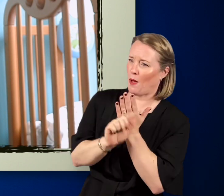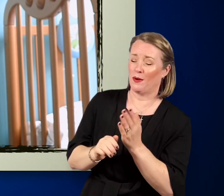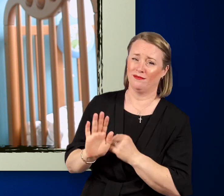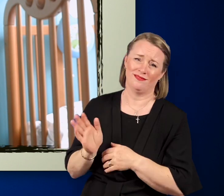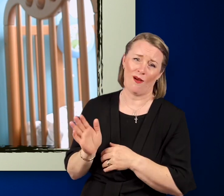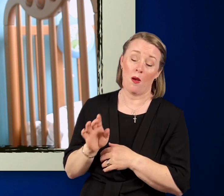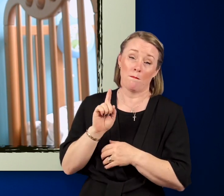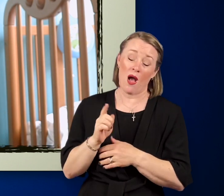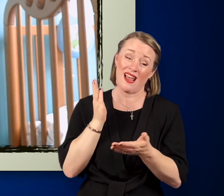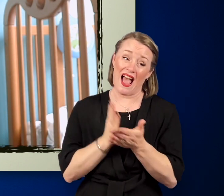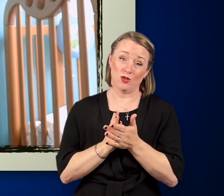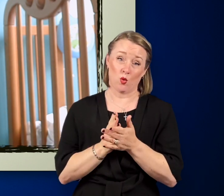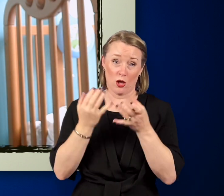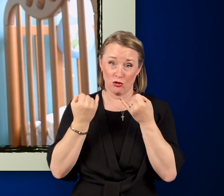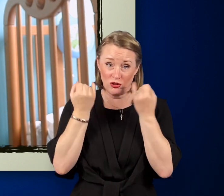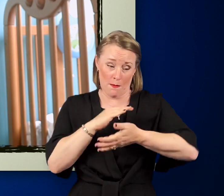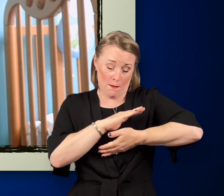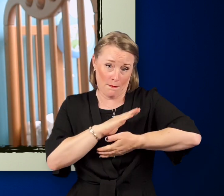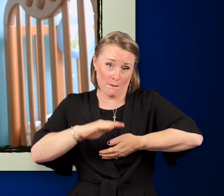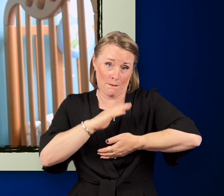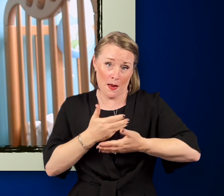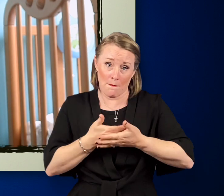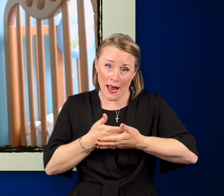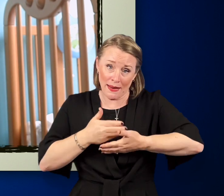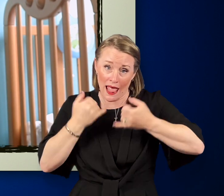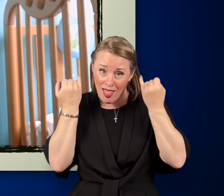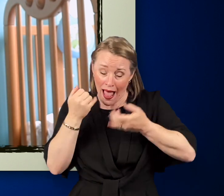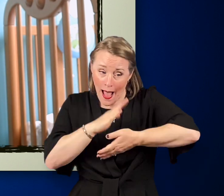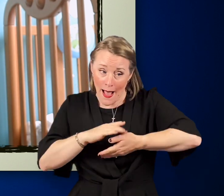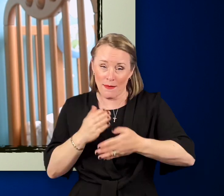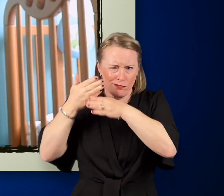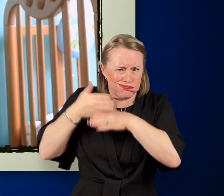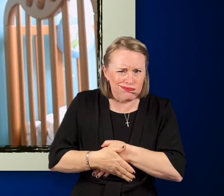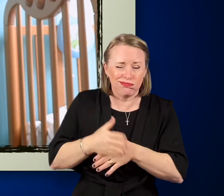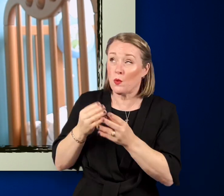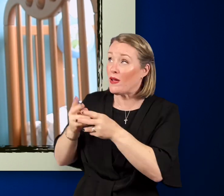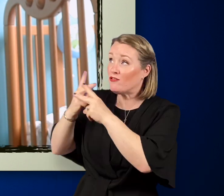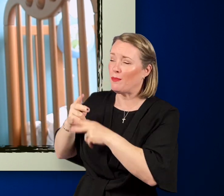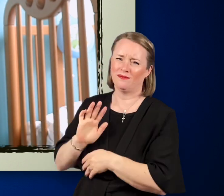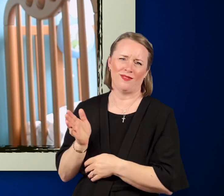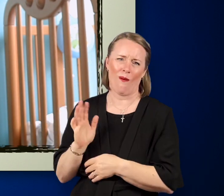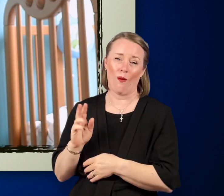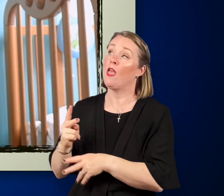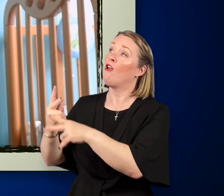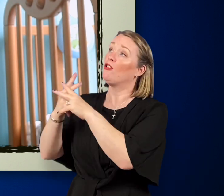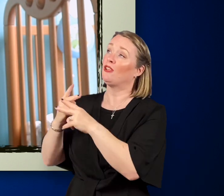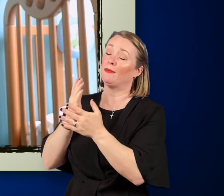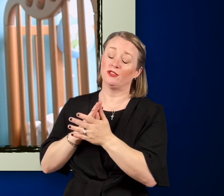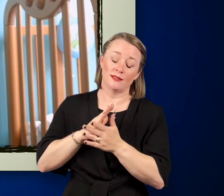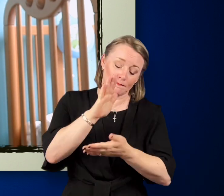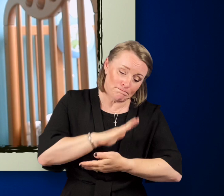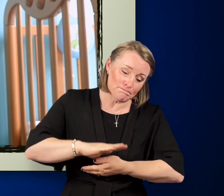doesn't pull its weight in relationship with the shepherd. The shepherd looks after the lamb. And that's how God has looked after